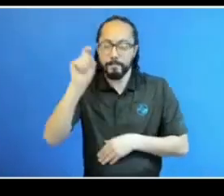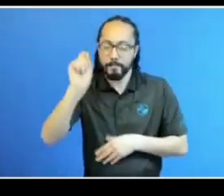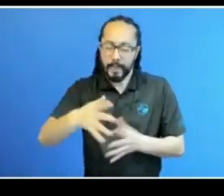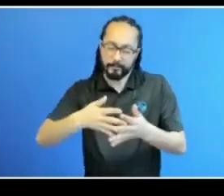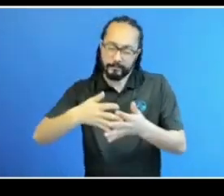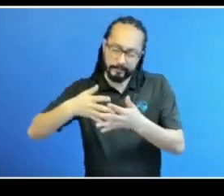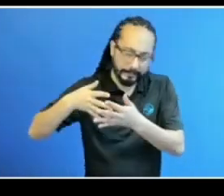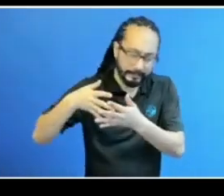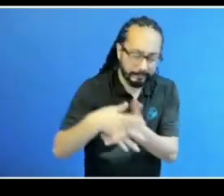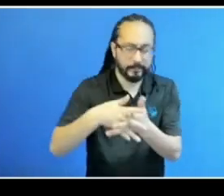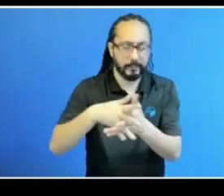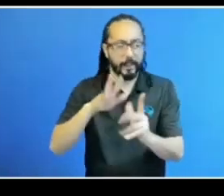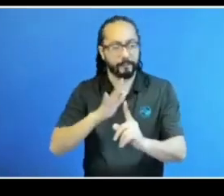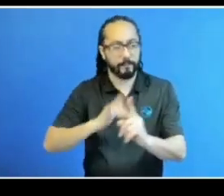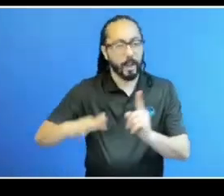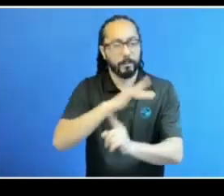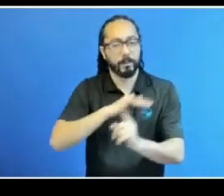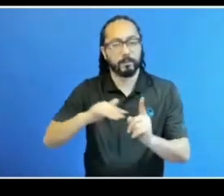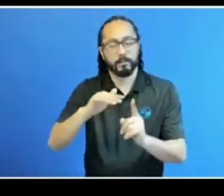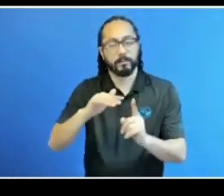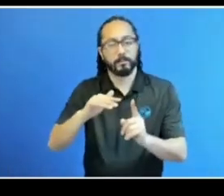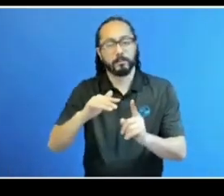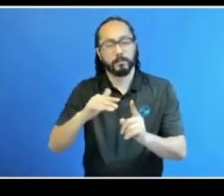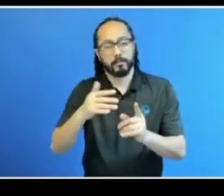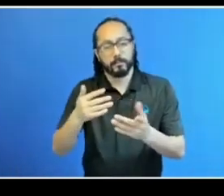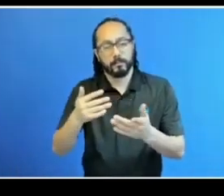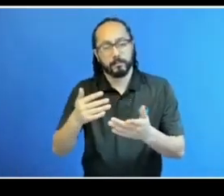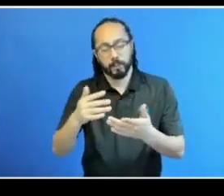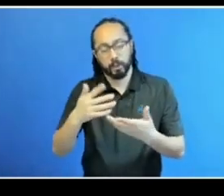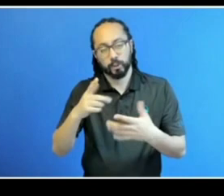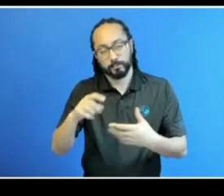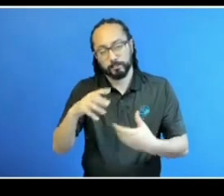somewhat as a part of your business.